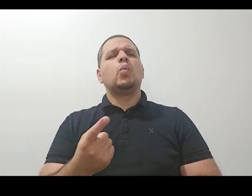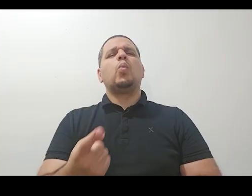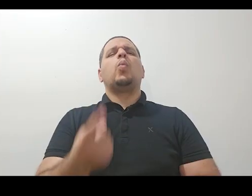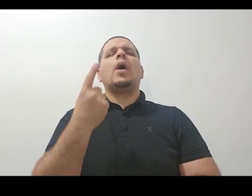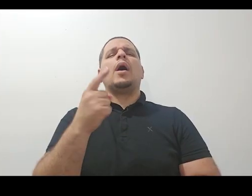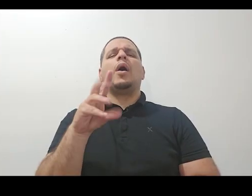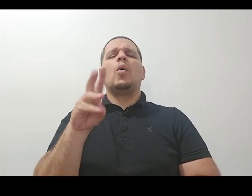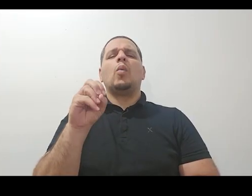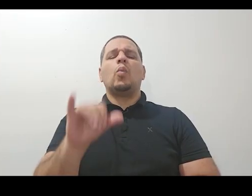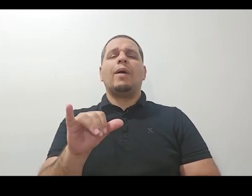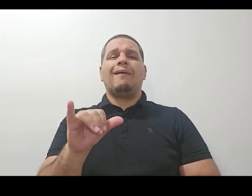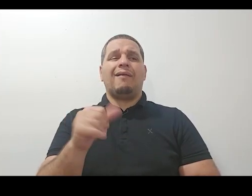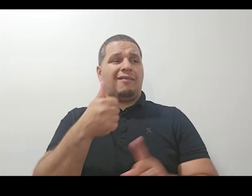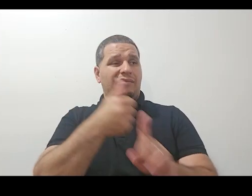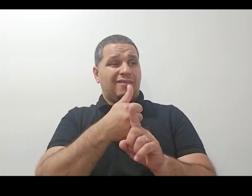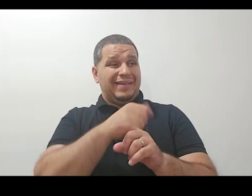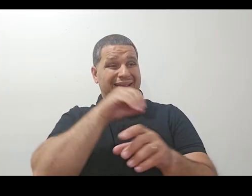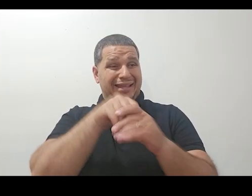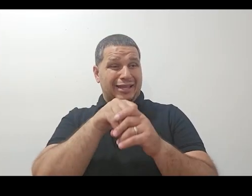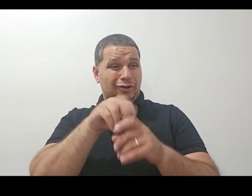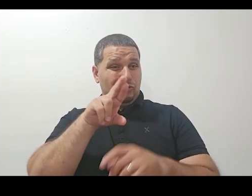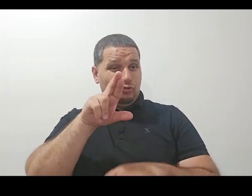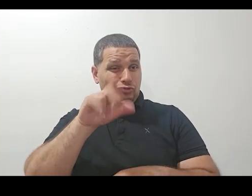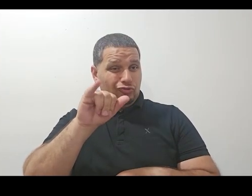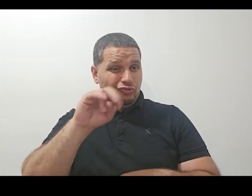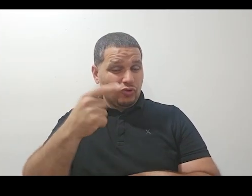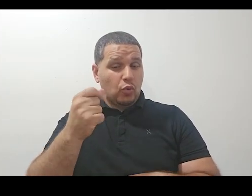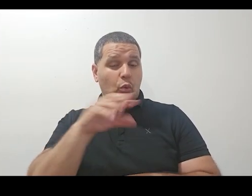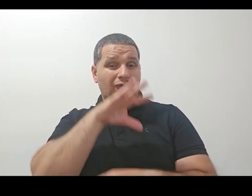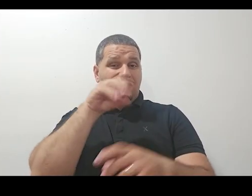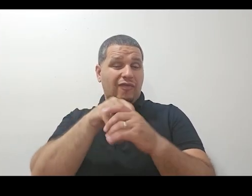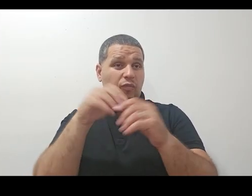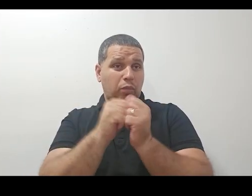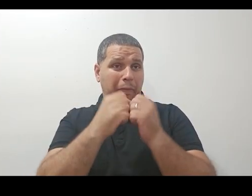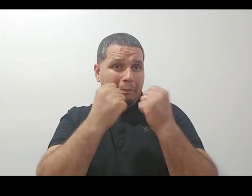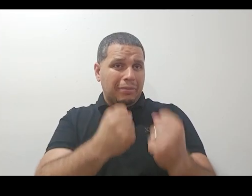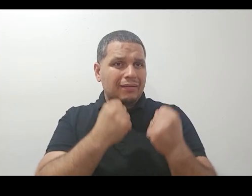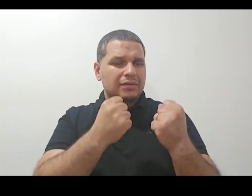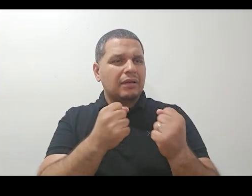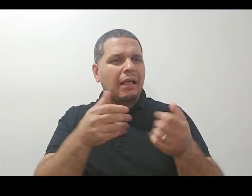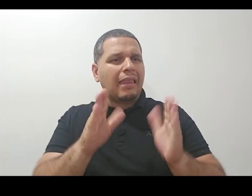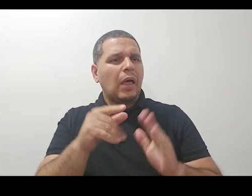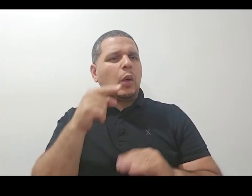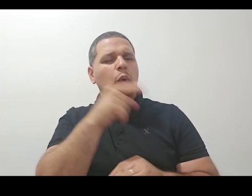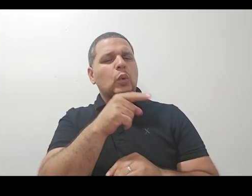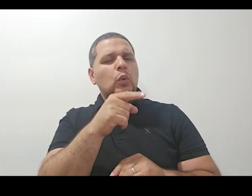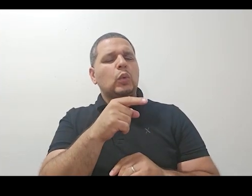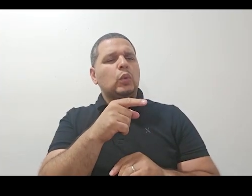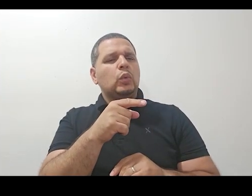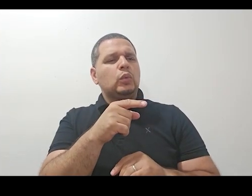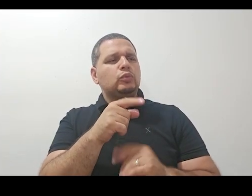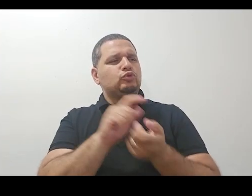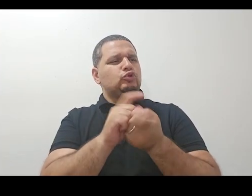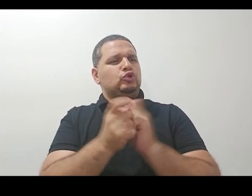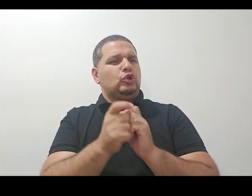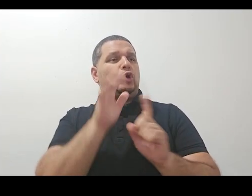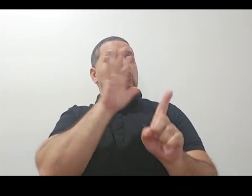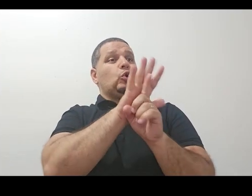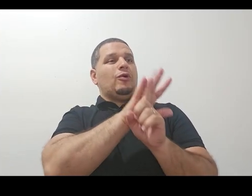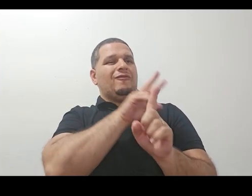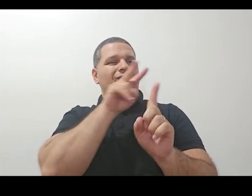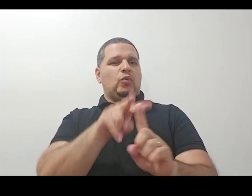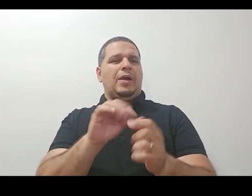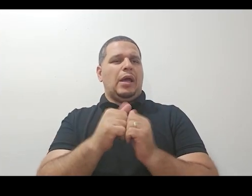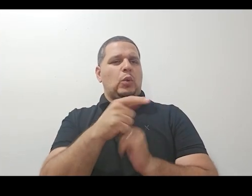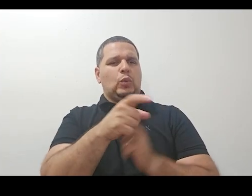Which one way being in the ring or being involved in boxing has allowed you to